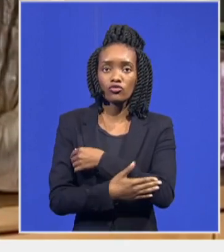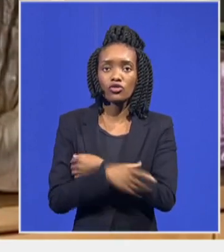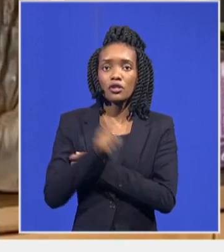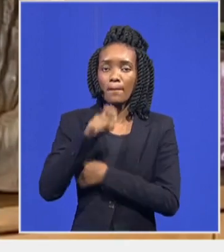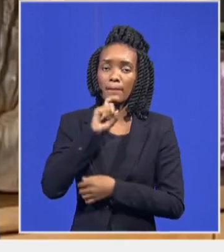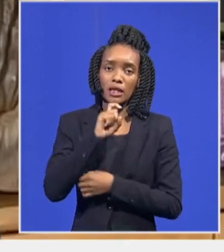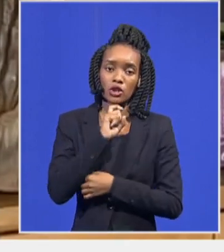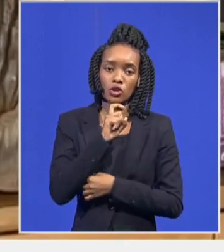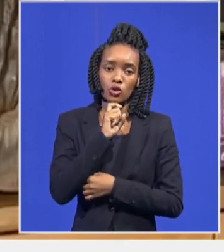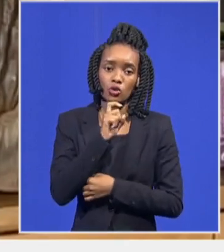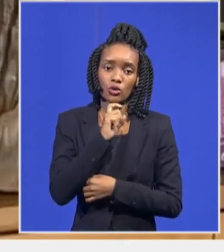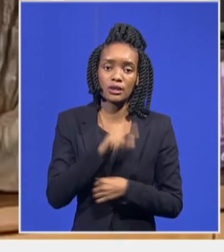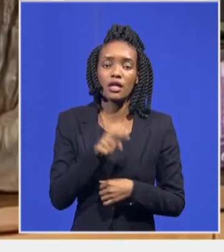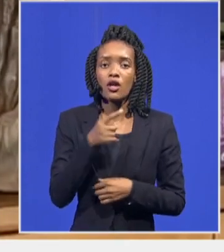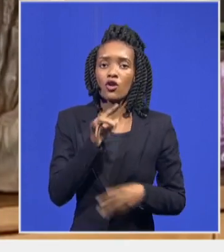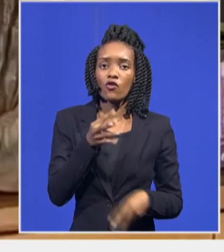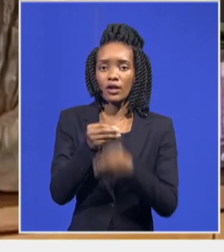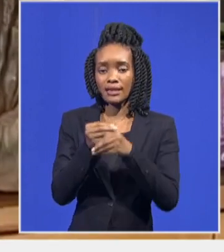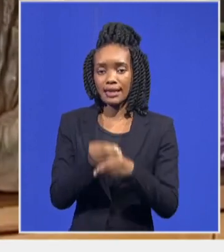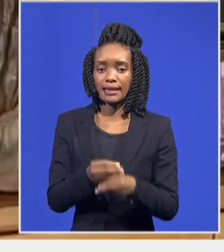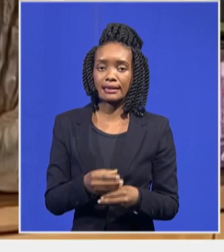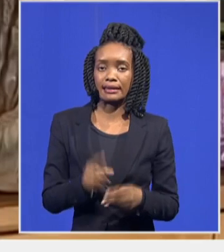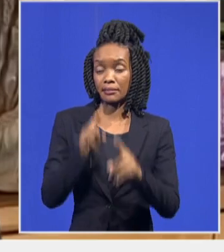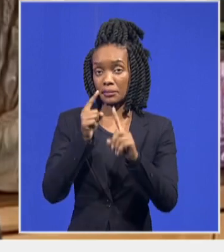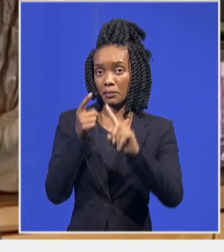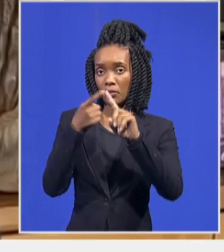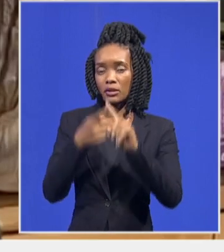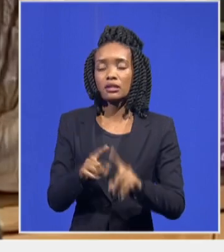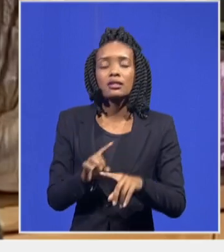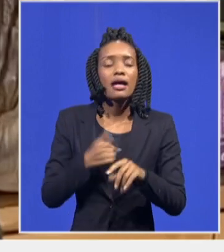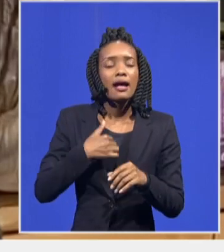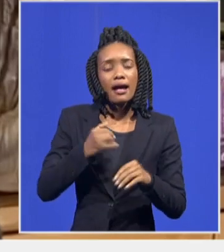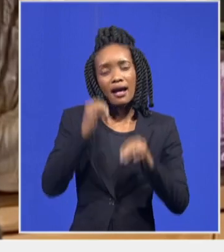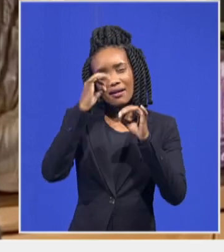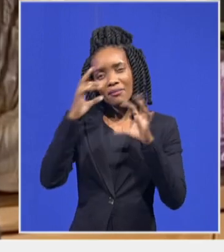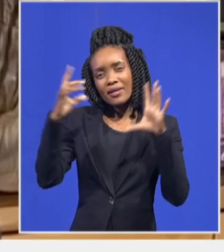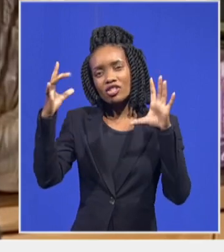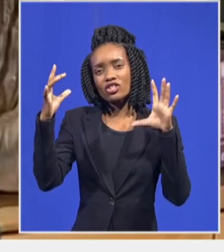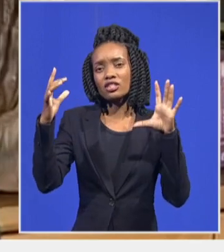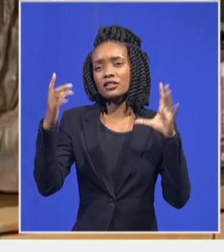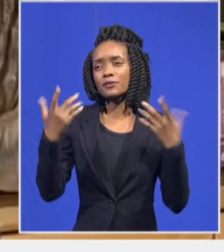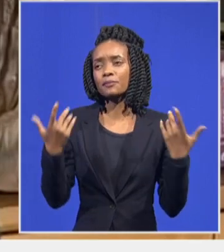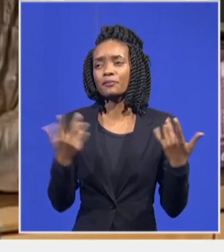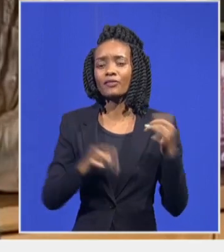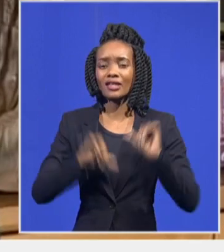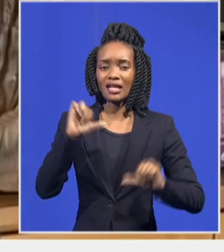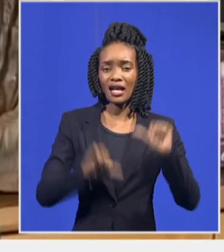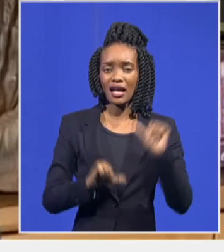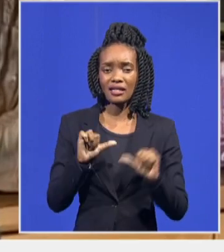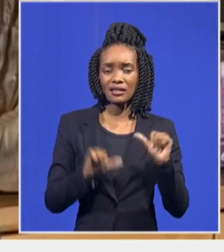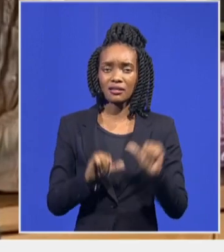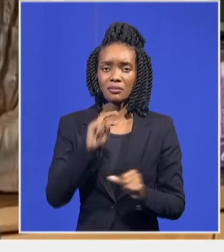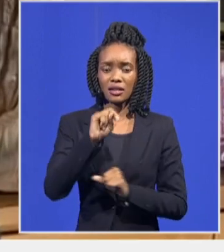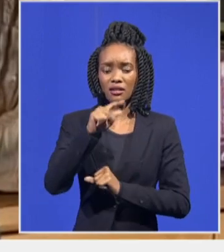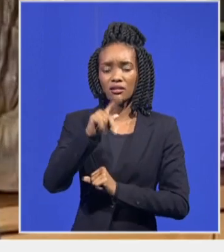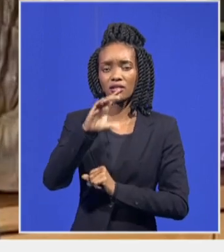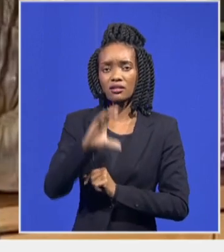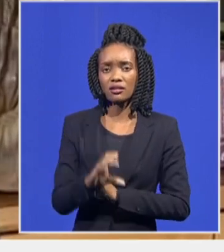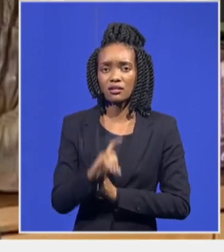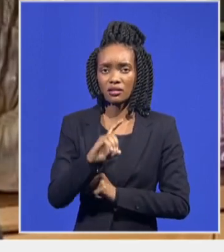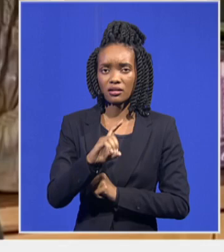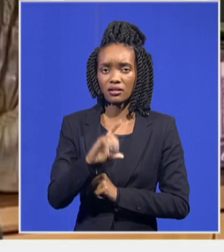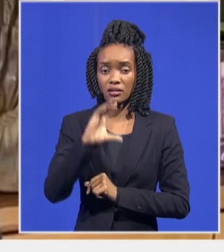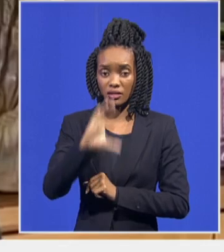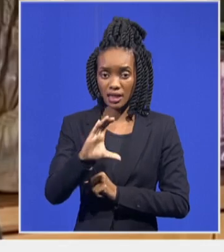tagging purposes. And I would imagine that as far as assessment against the NDCs are concerned, this would have to